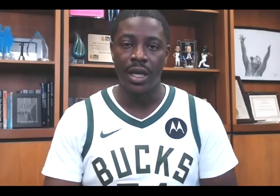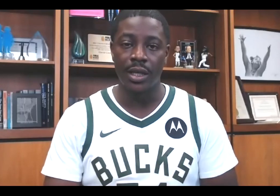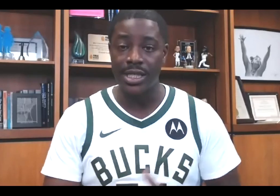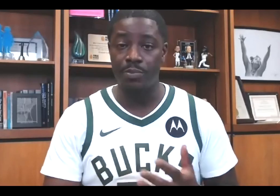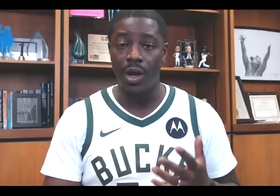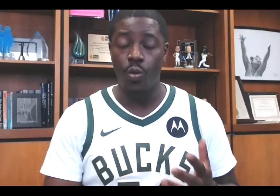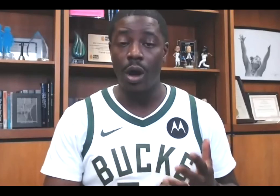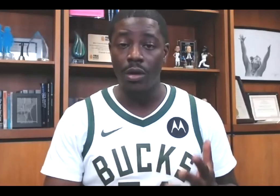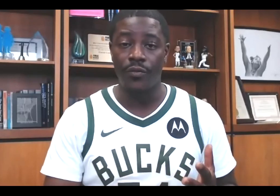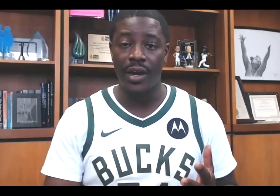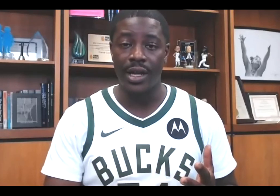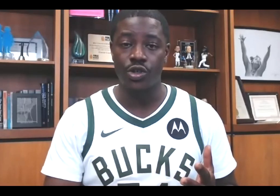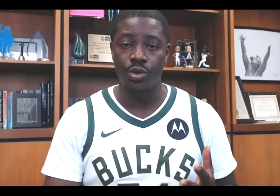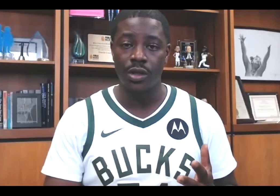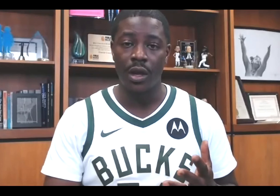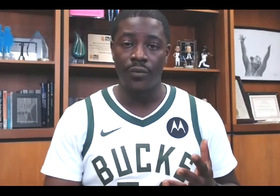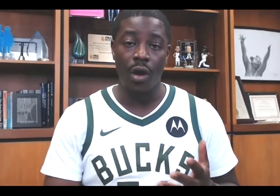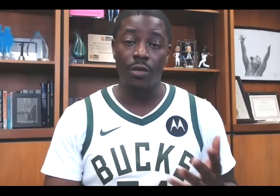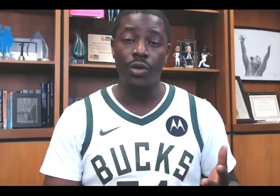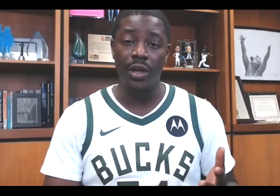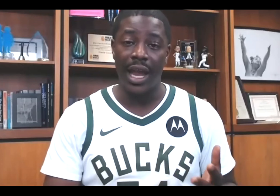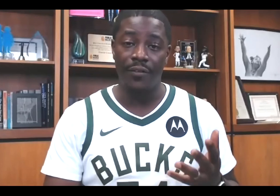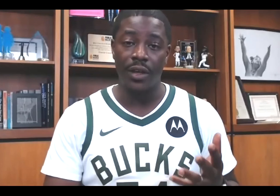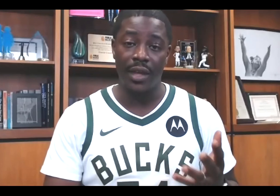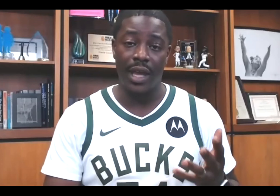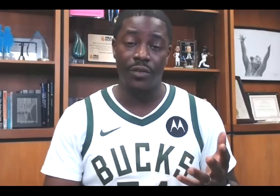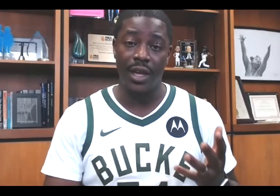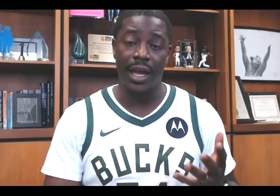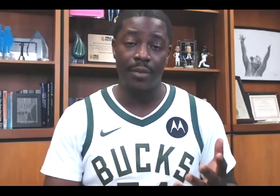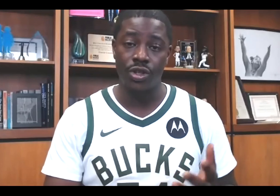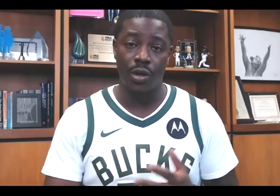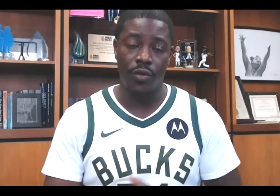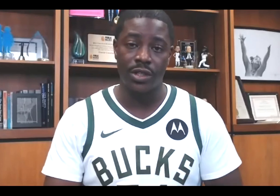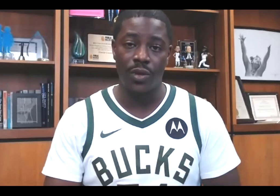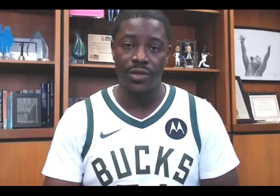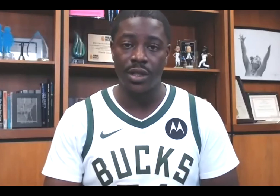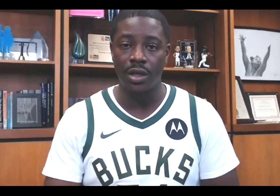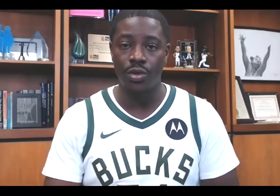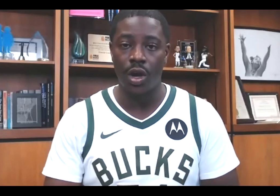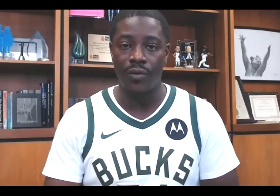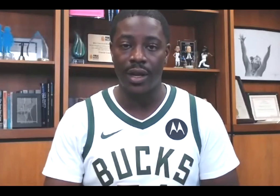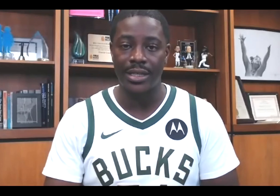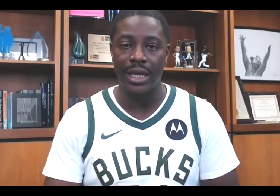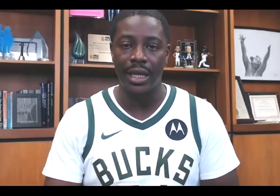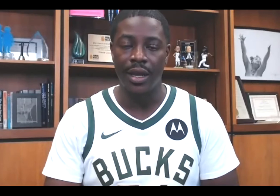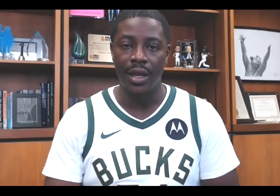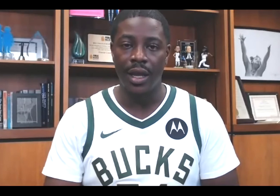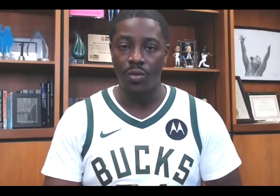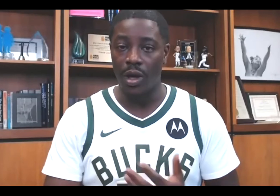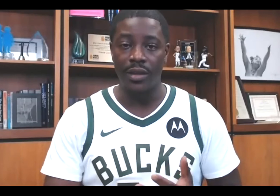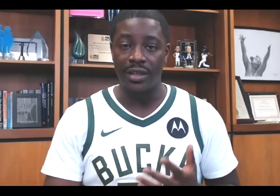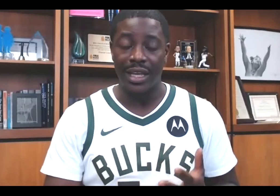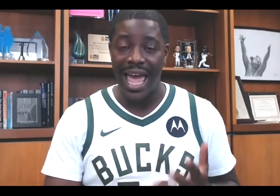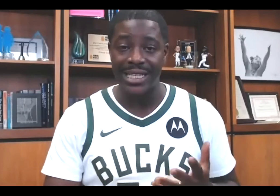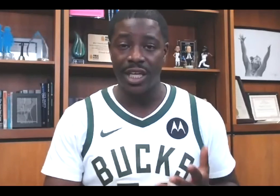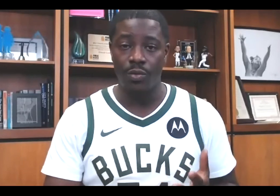Bucks. And this has been a welcome financial boost for our community after the economic shortfalls that we have seen due to COVID-19. And